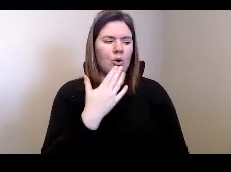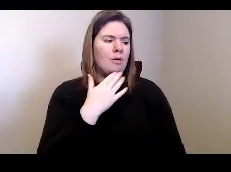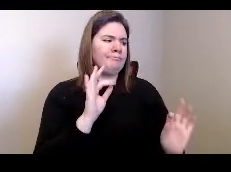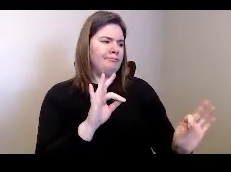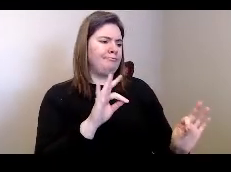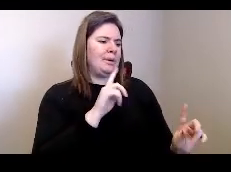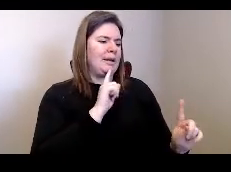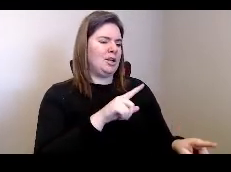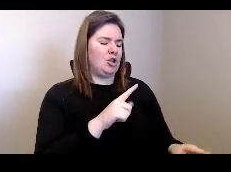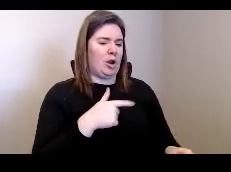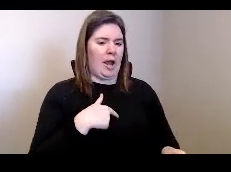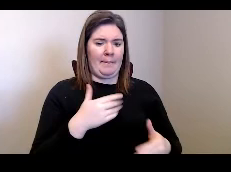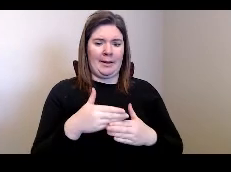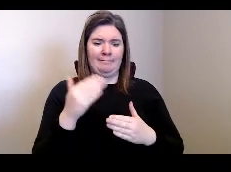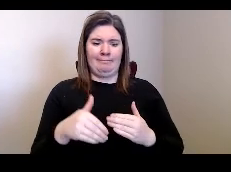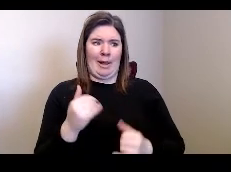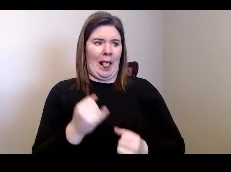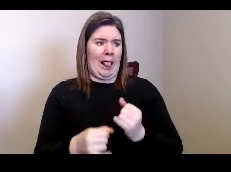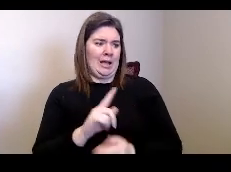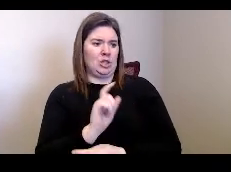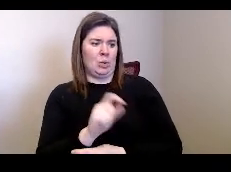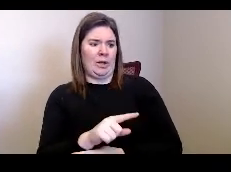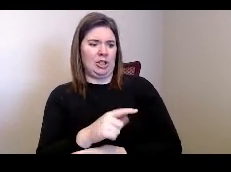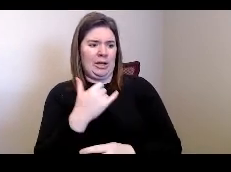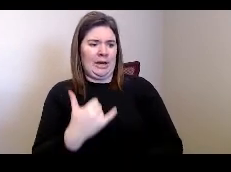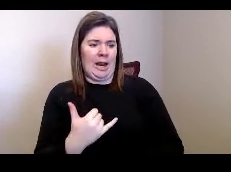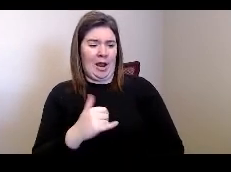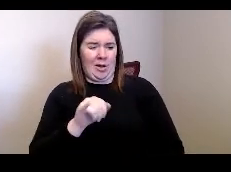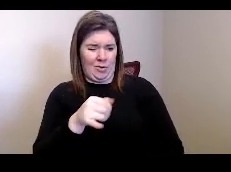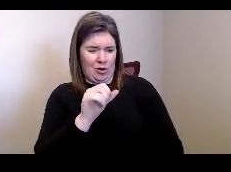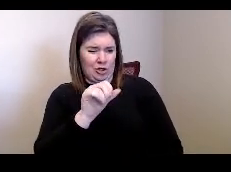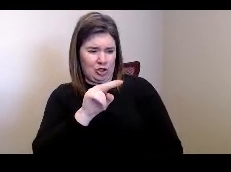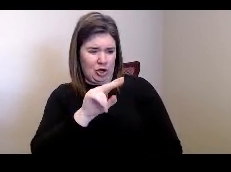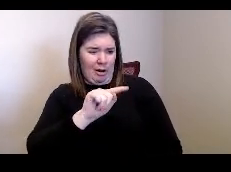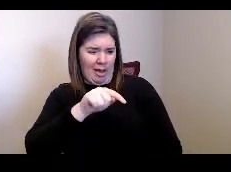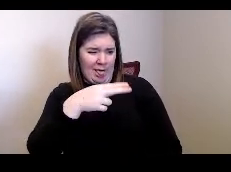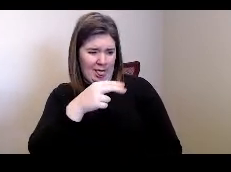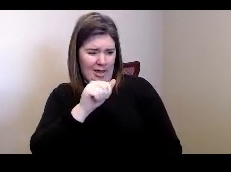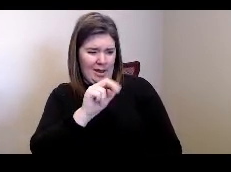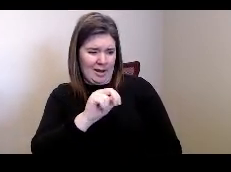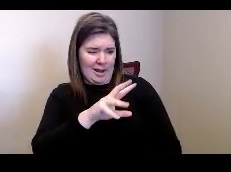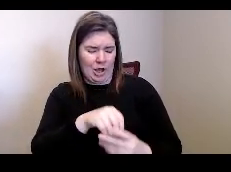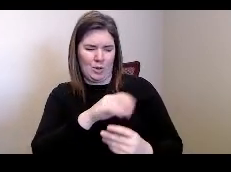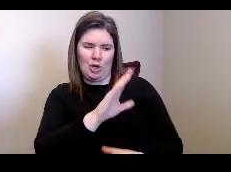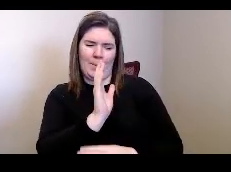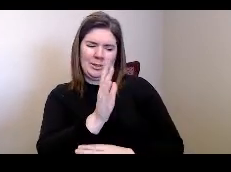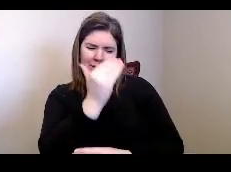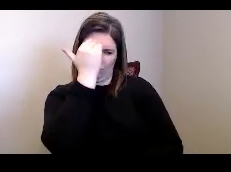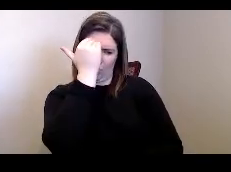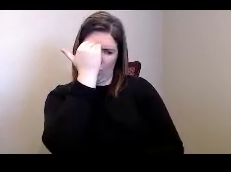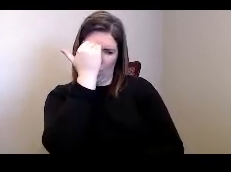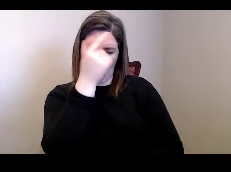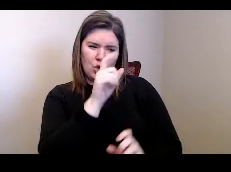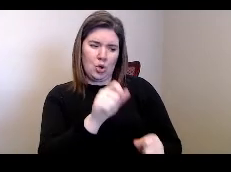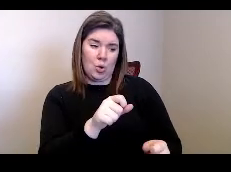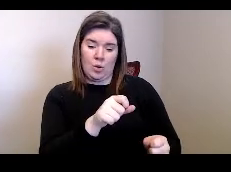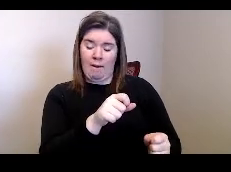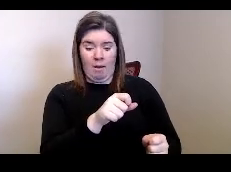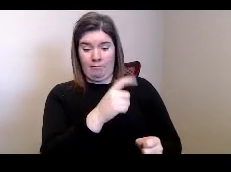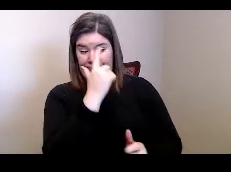the questions with this question. And Jonathan, if this is going to be included in your presentation, you can handle this how you'd